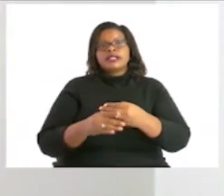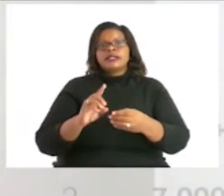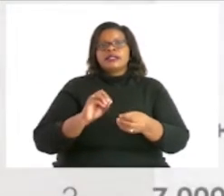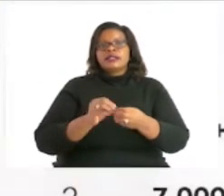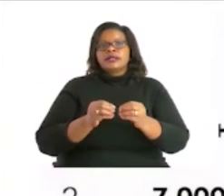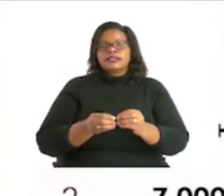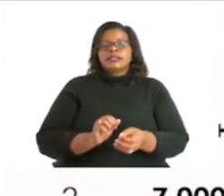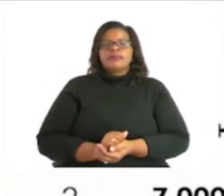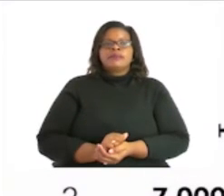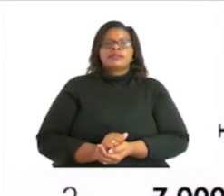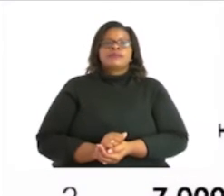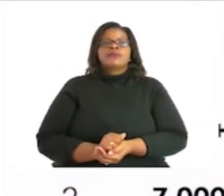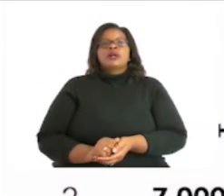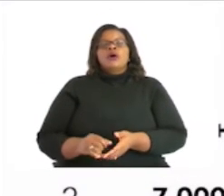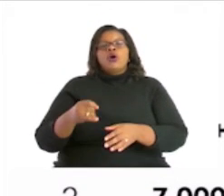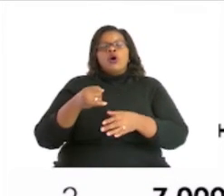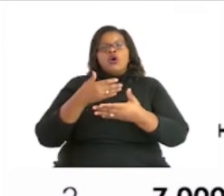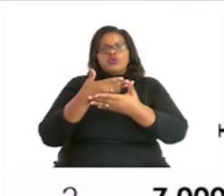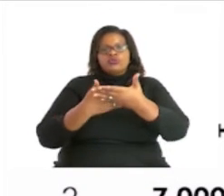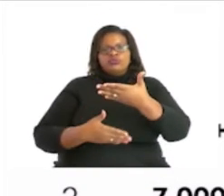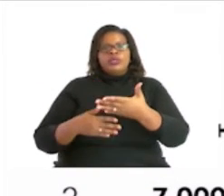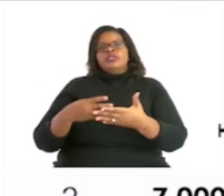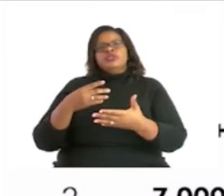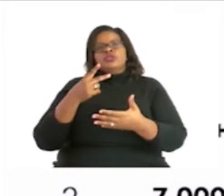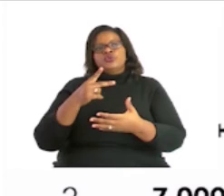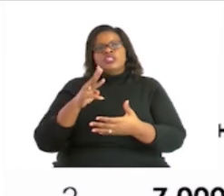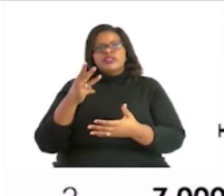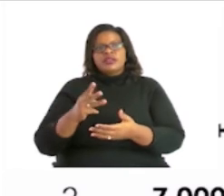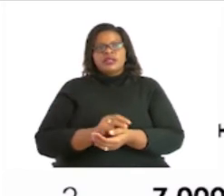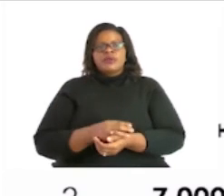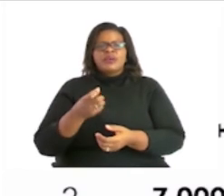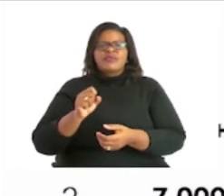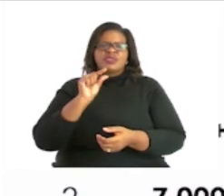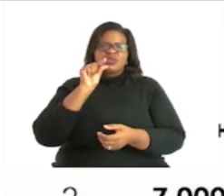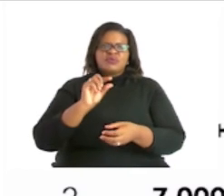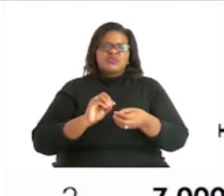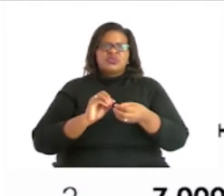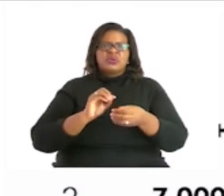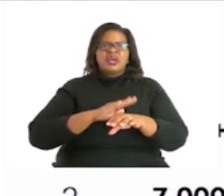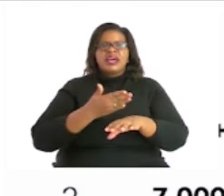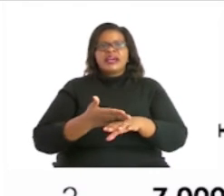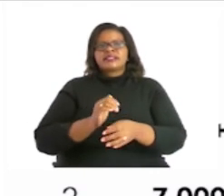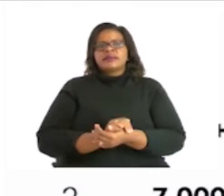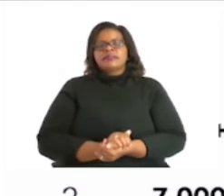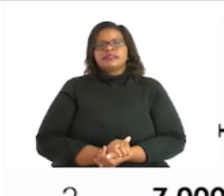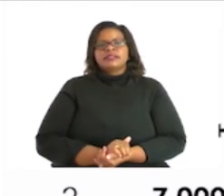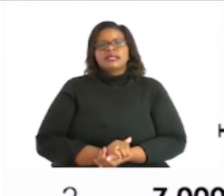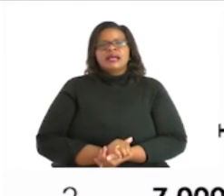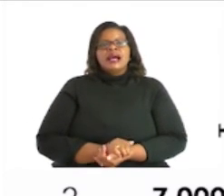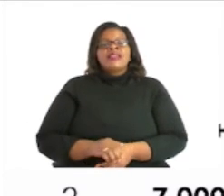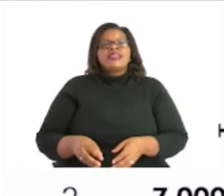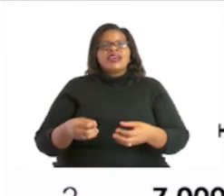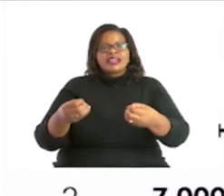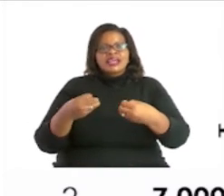page 23. Here we've got a few examples. Now we see here they already gave